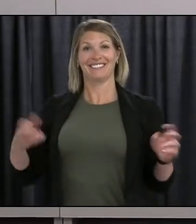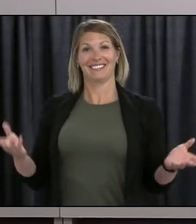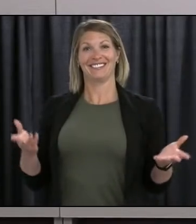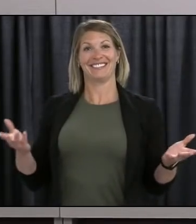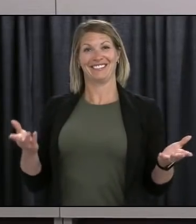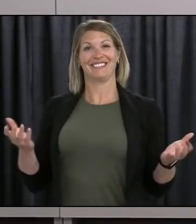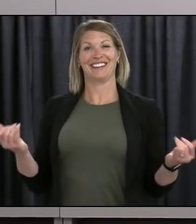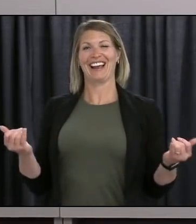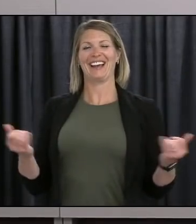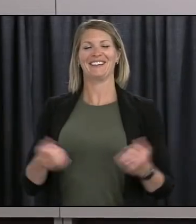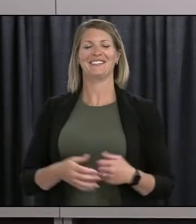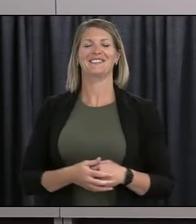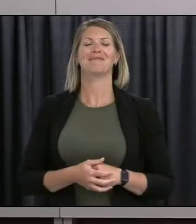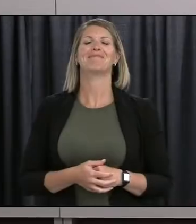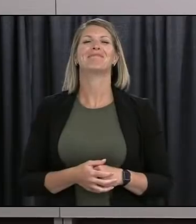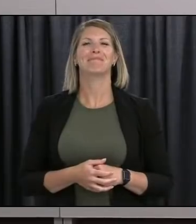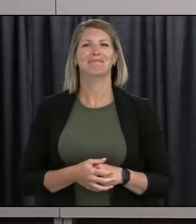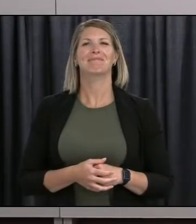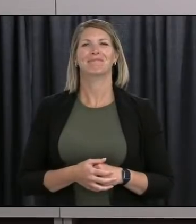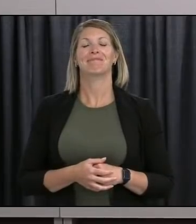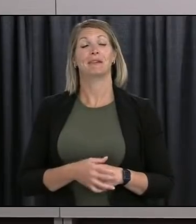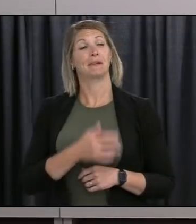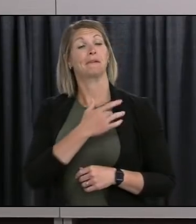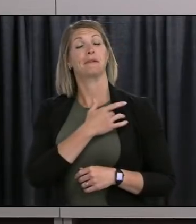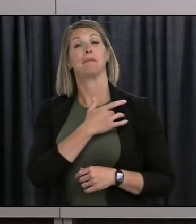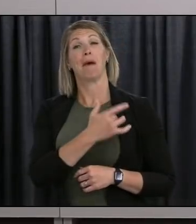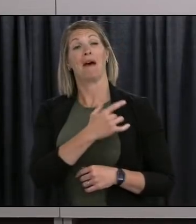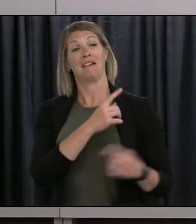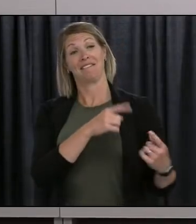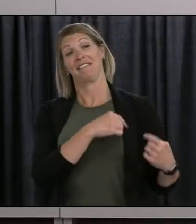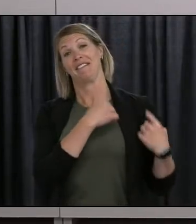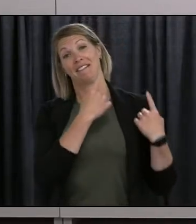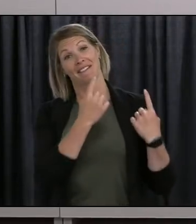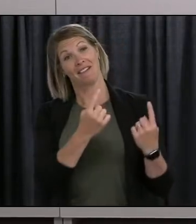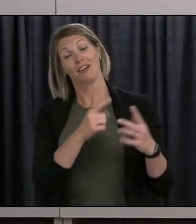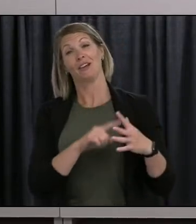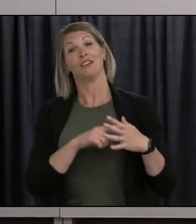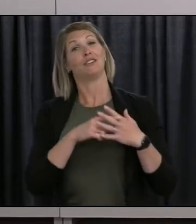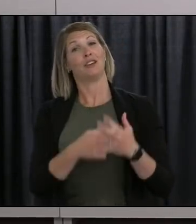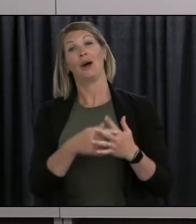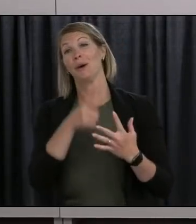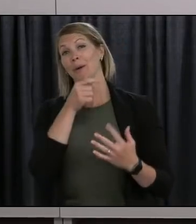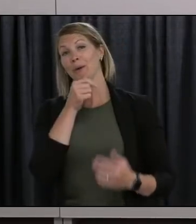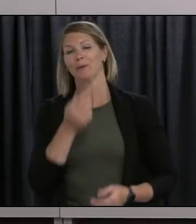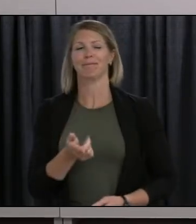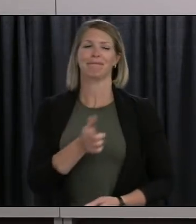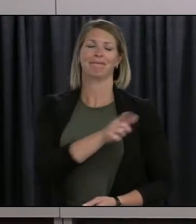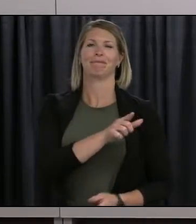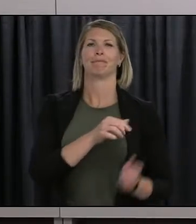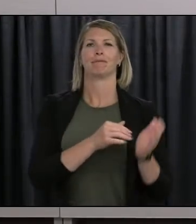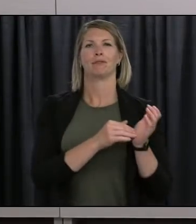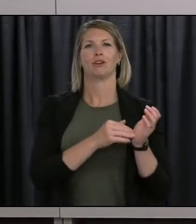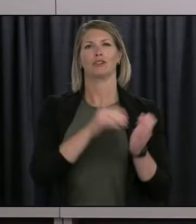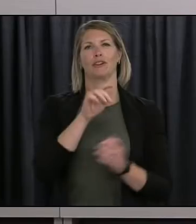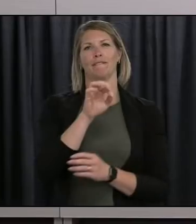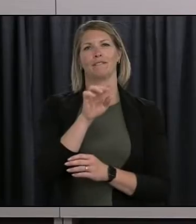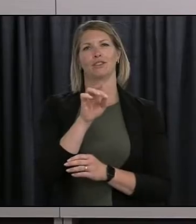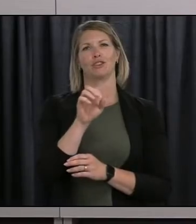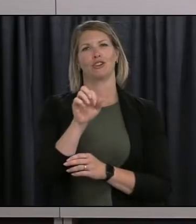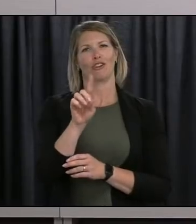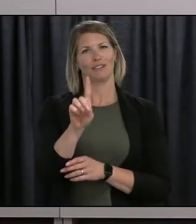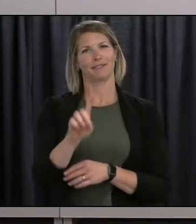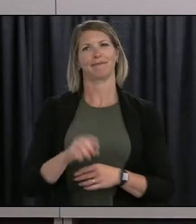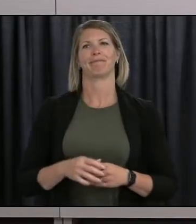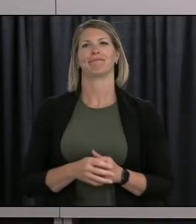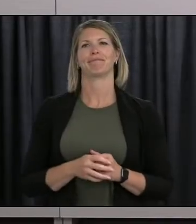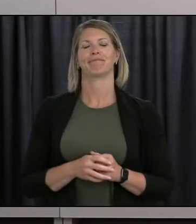here today. So as we normally do, we will start the event today by turning it over to Dr. Fitzgerald for